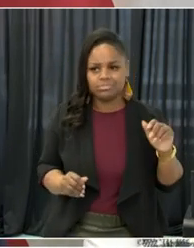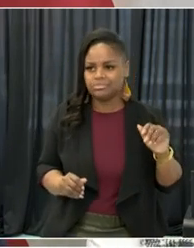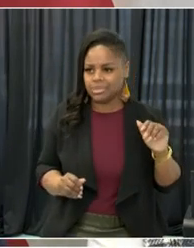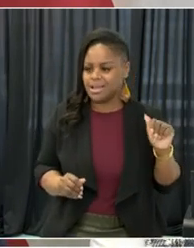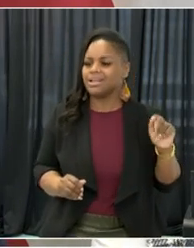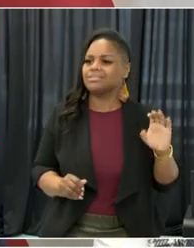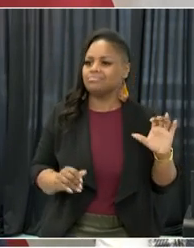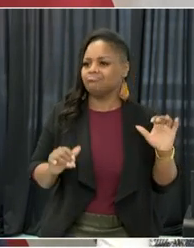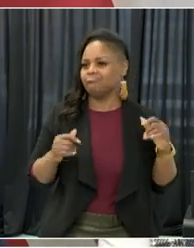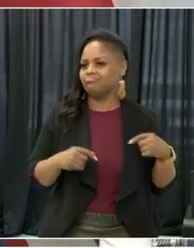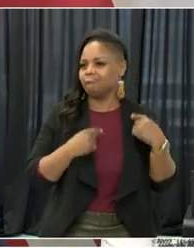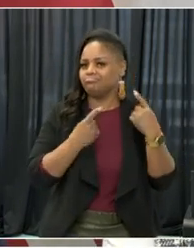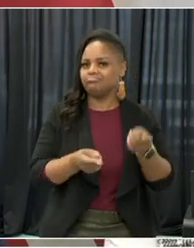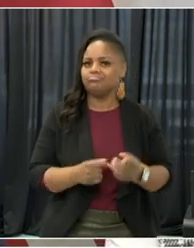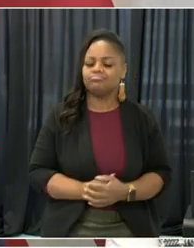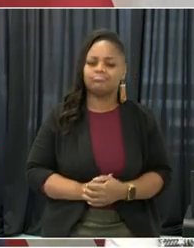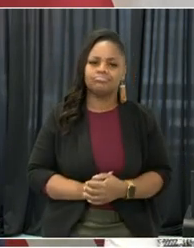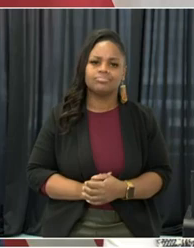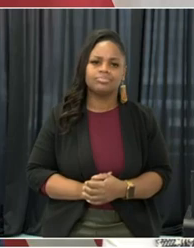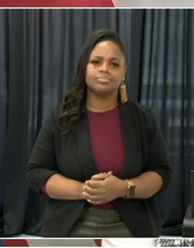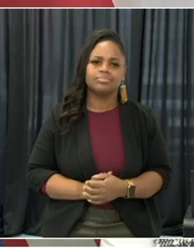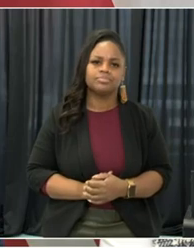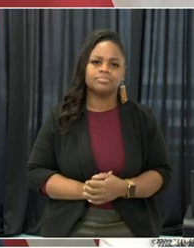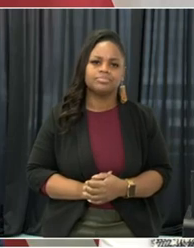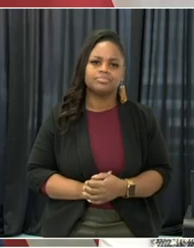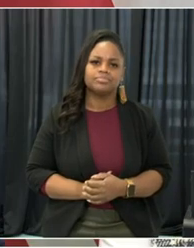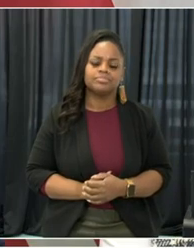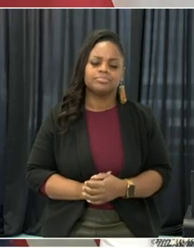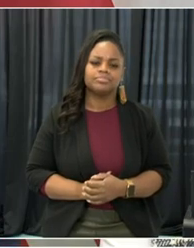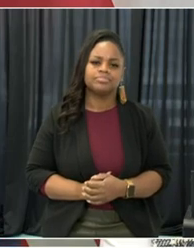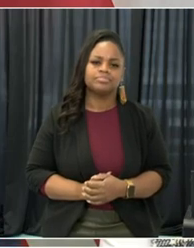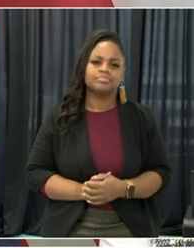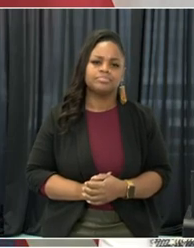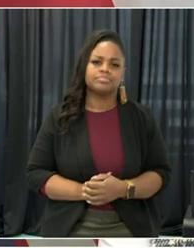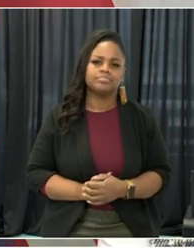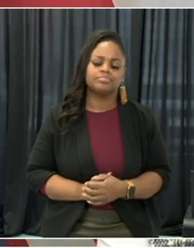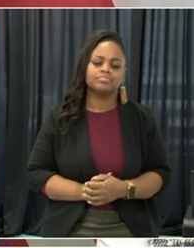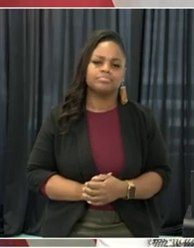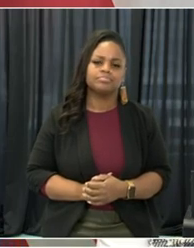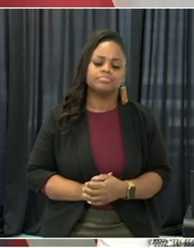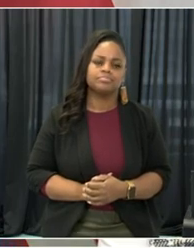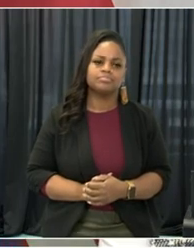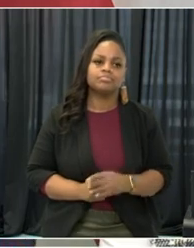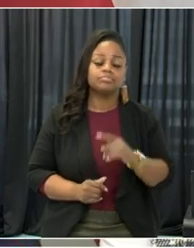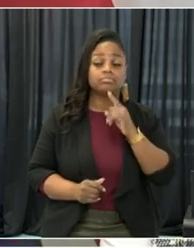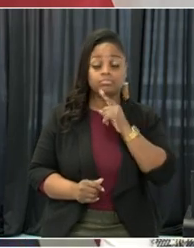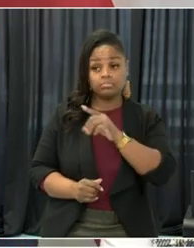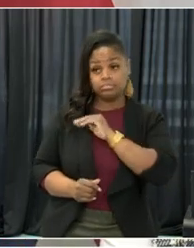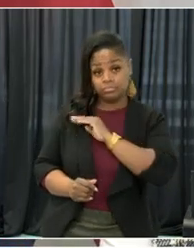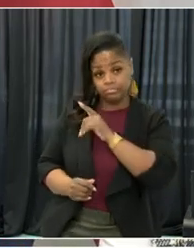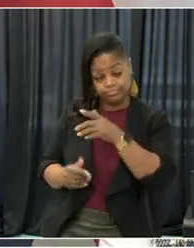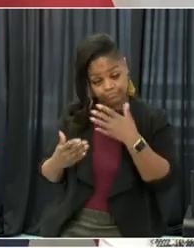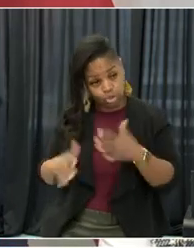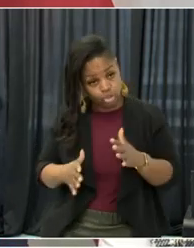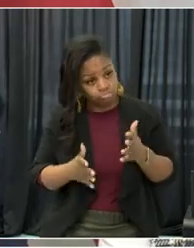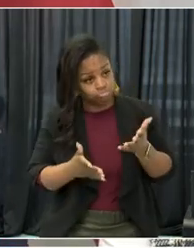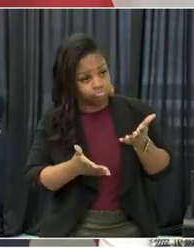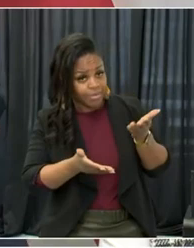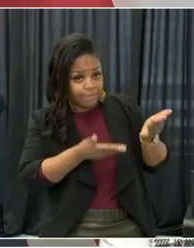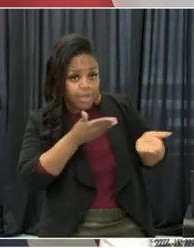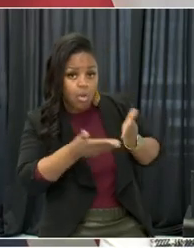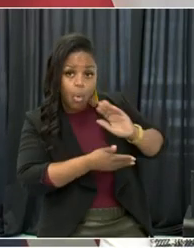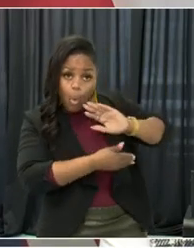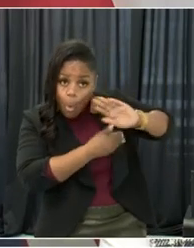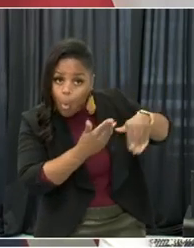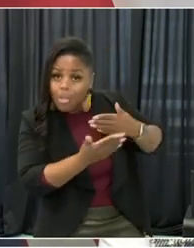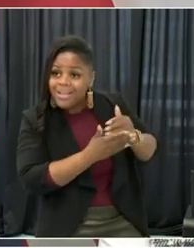Yes. Mayor, have you ever convened or invited all ANCs to convene like this before? Is this something you've done